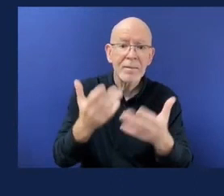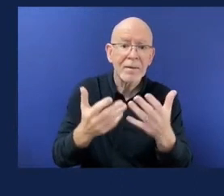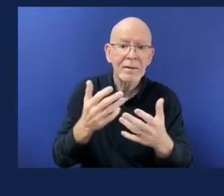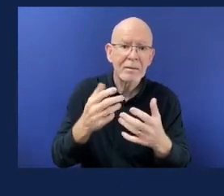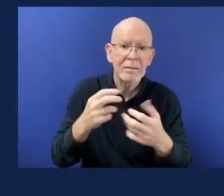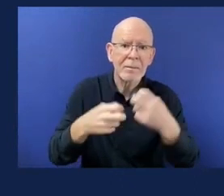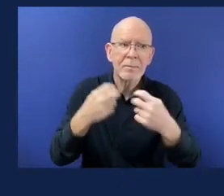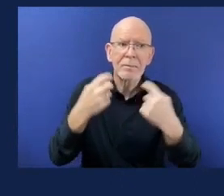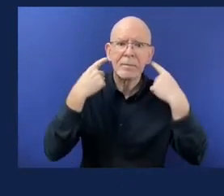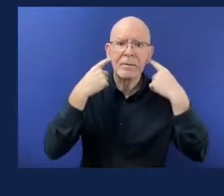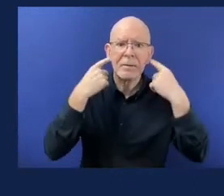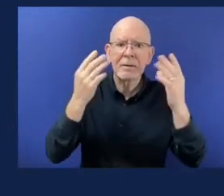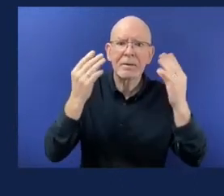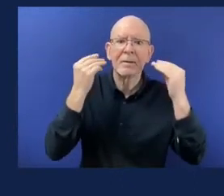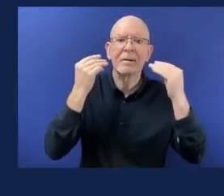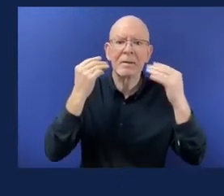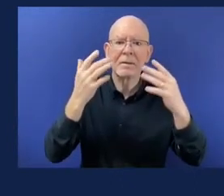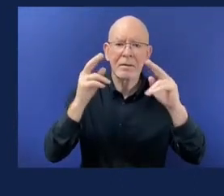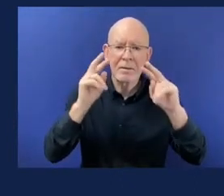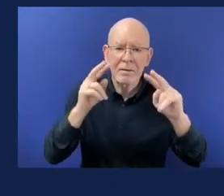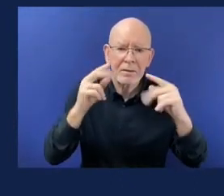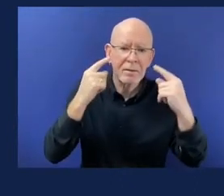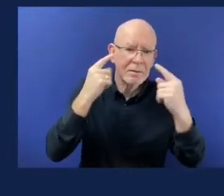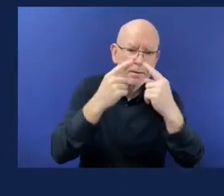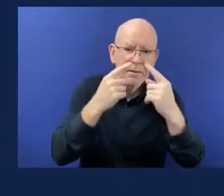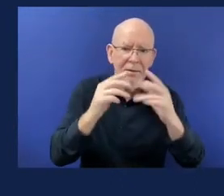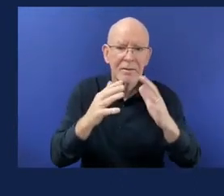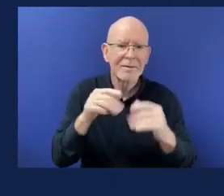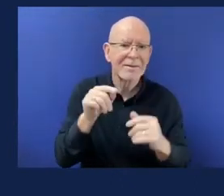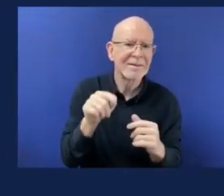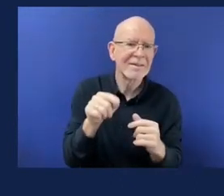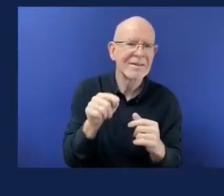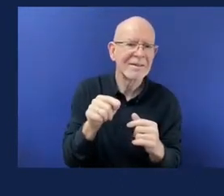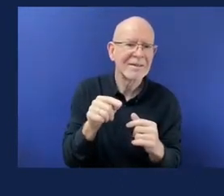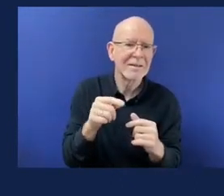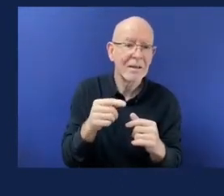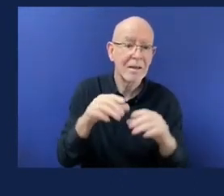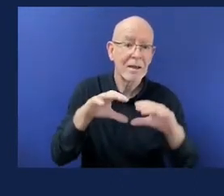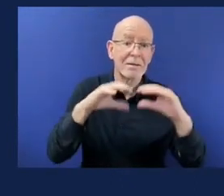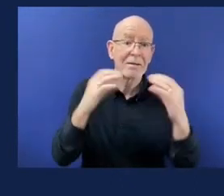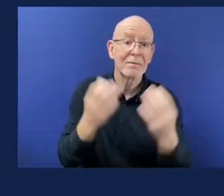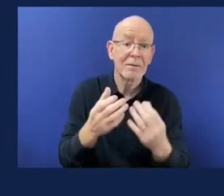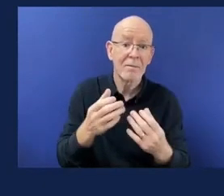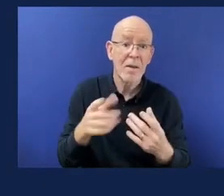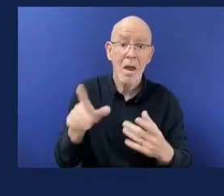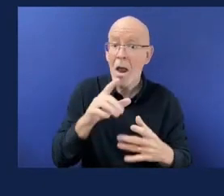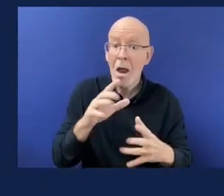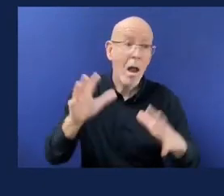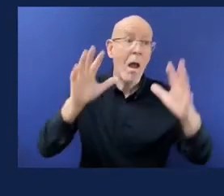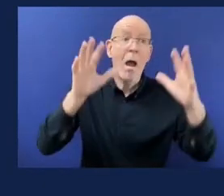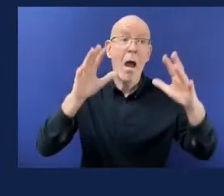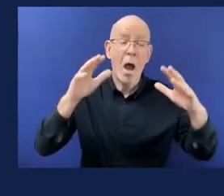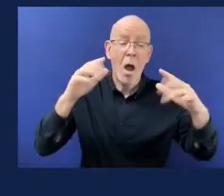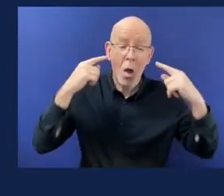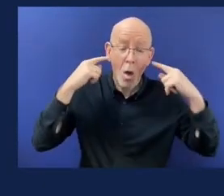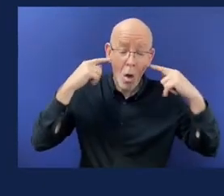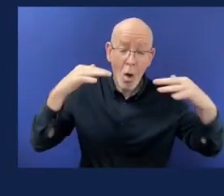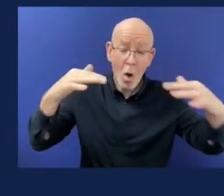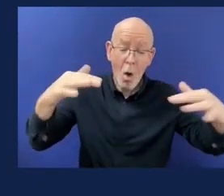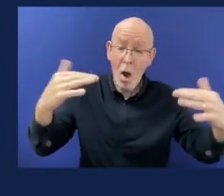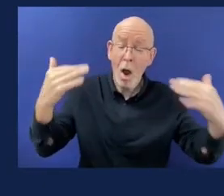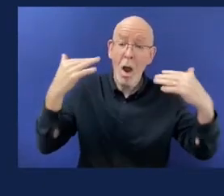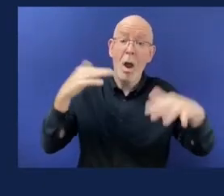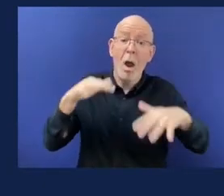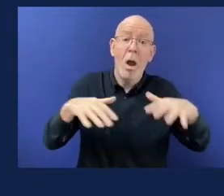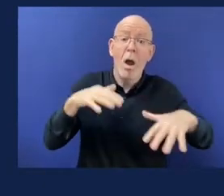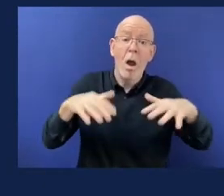issues such as autism spectrum or other issues where they need a quiet place to go and regroup, that wasn't available. We